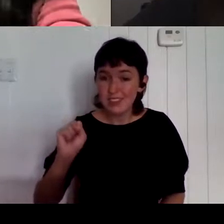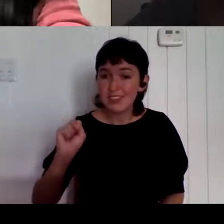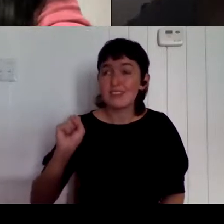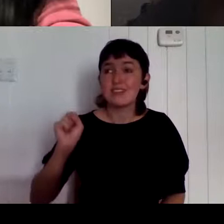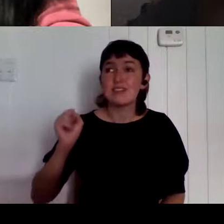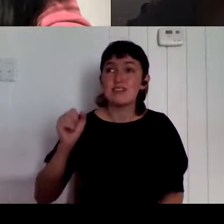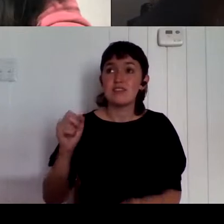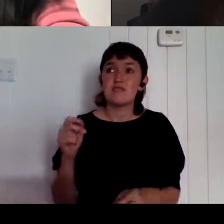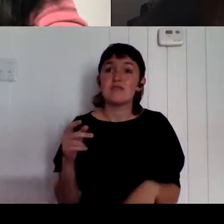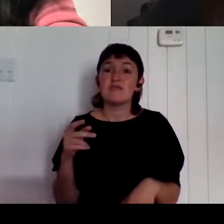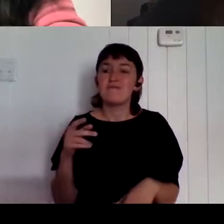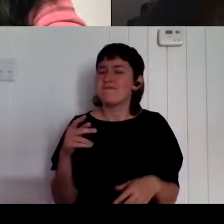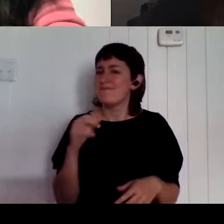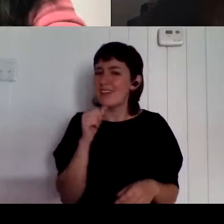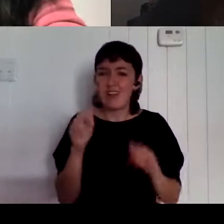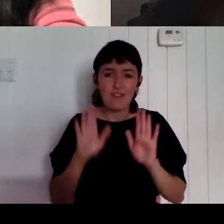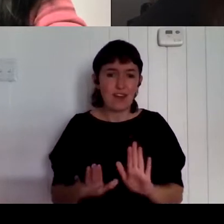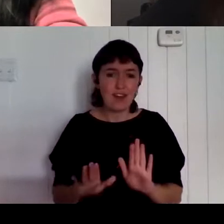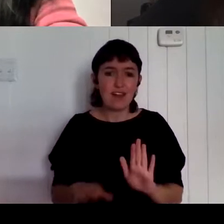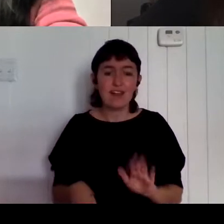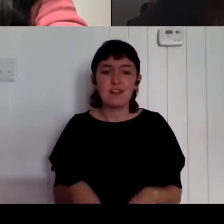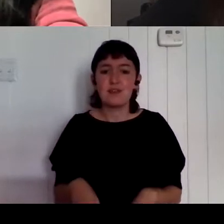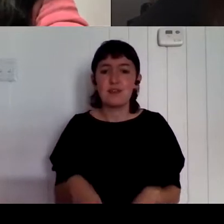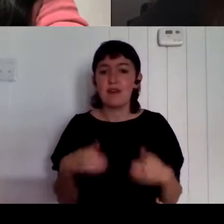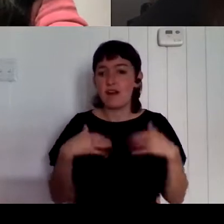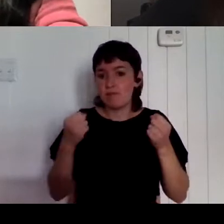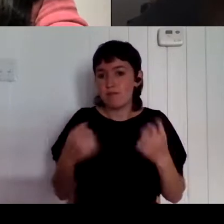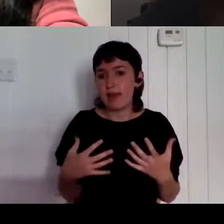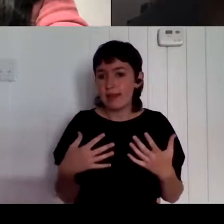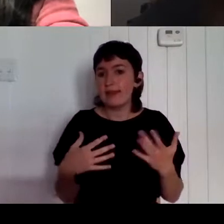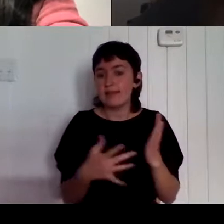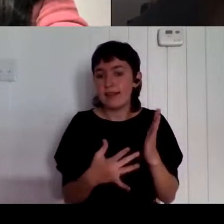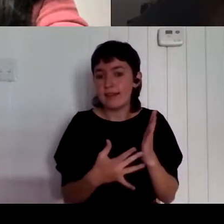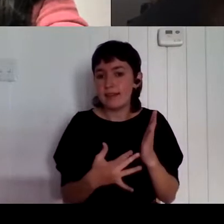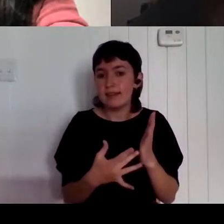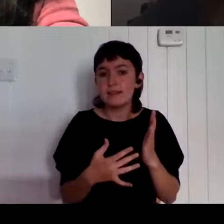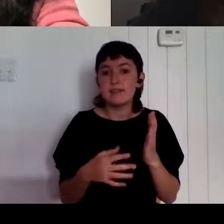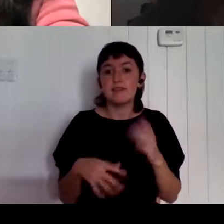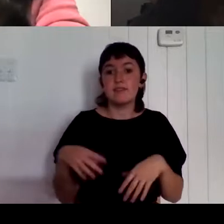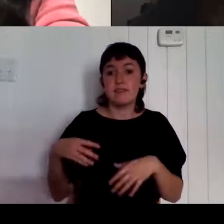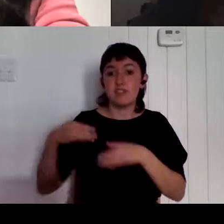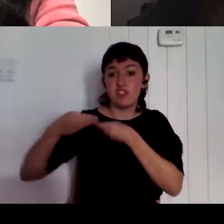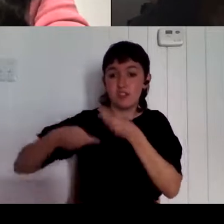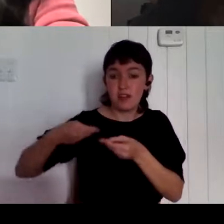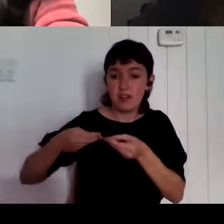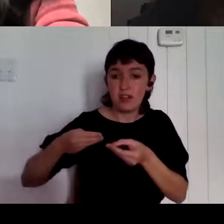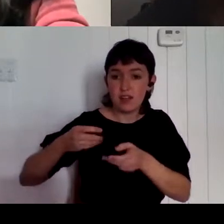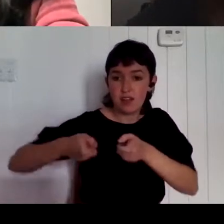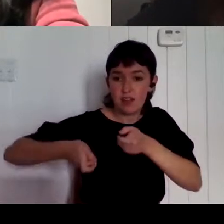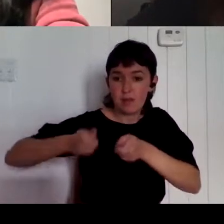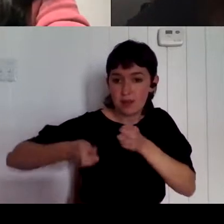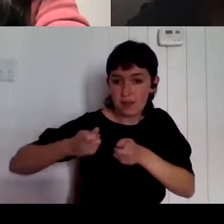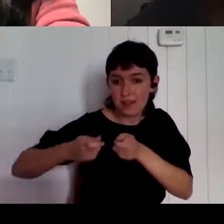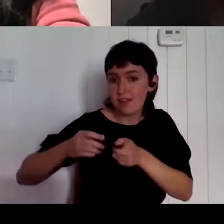And so there are new newer techniques that exist that allow us to also genetically manipulate these other organisms to try and